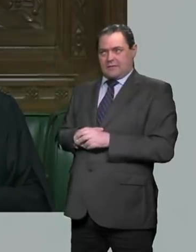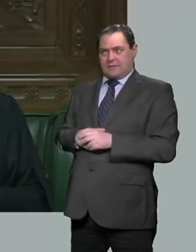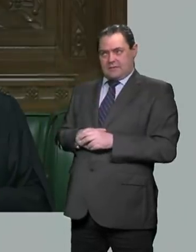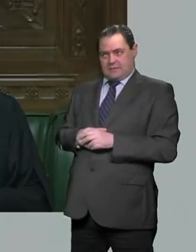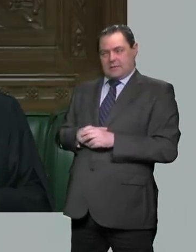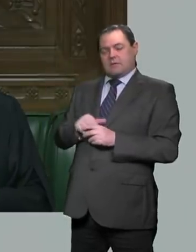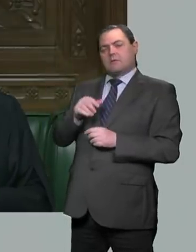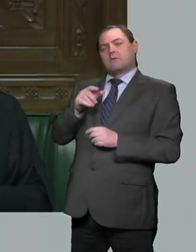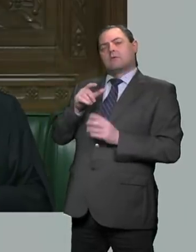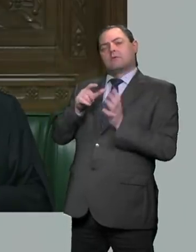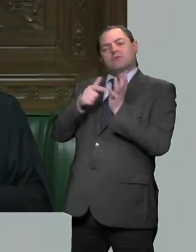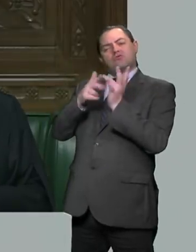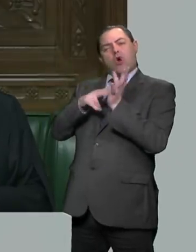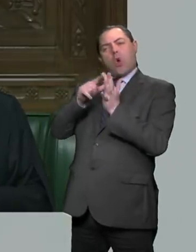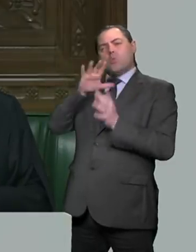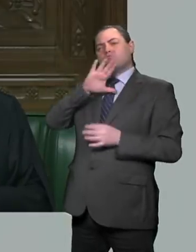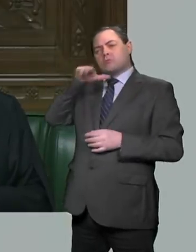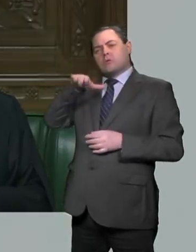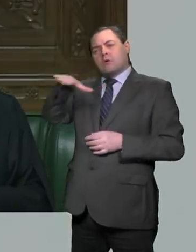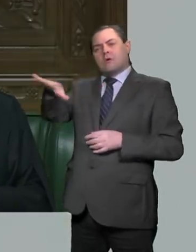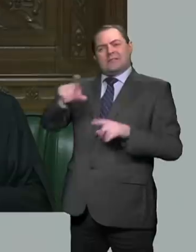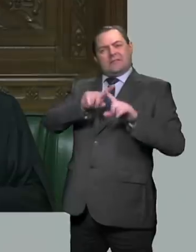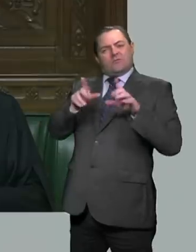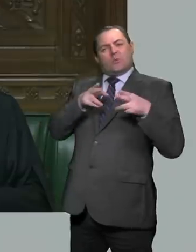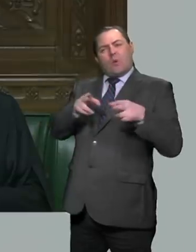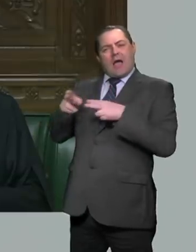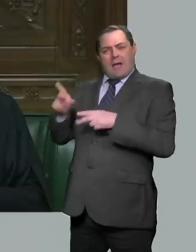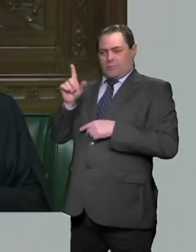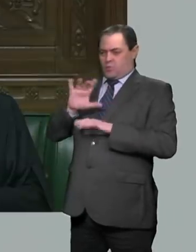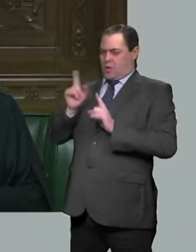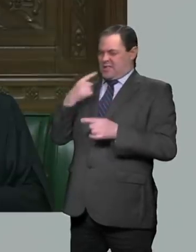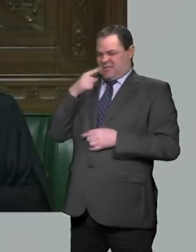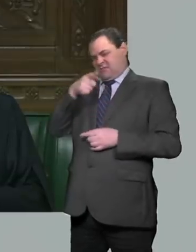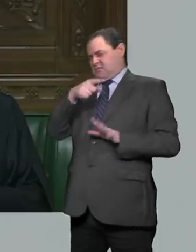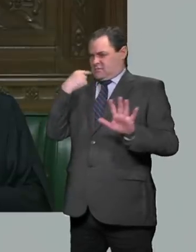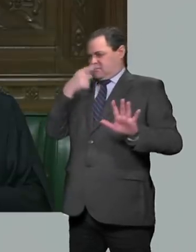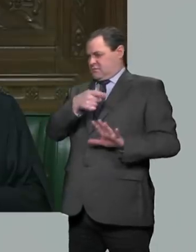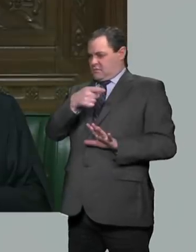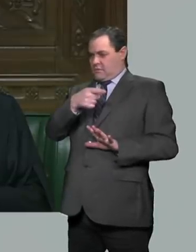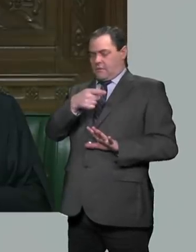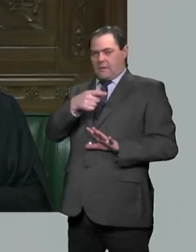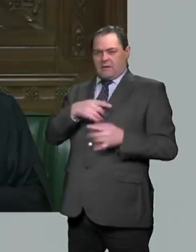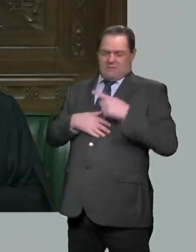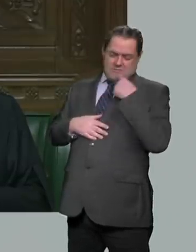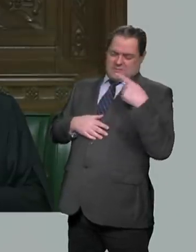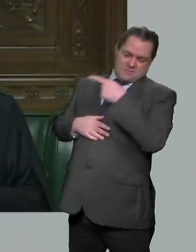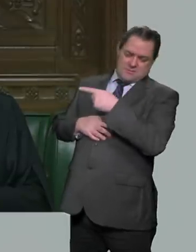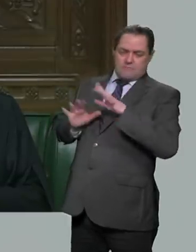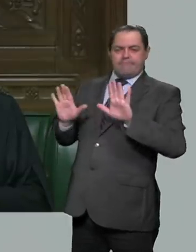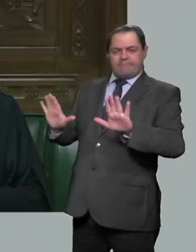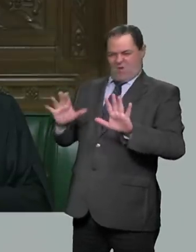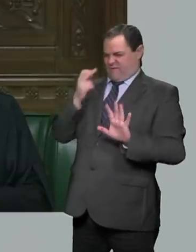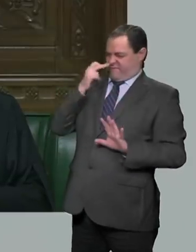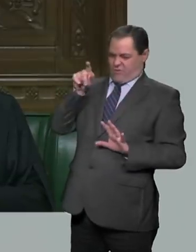other considerations, but in general the Chair will not tolerate accusations of lying or deliberately misleading the